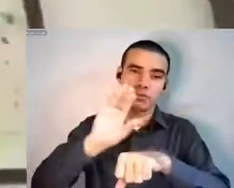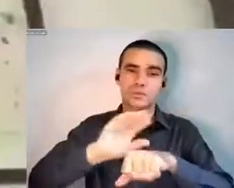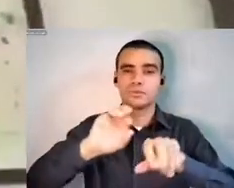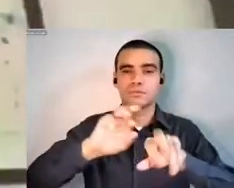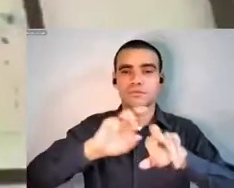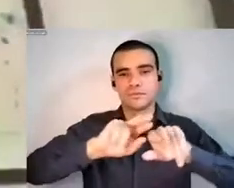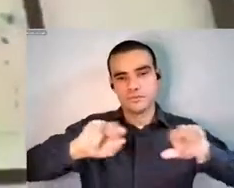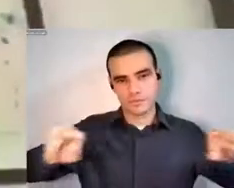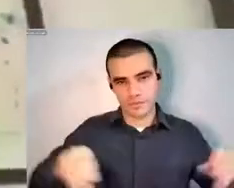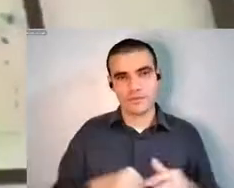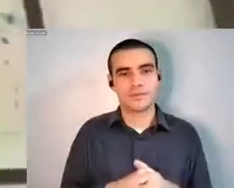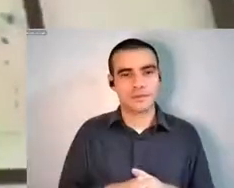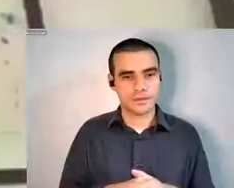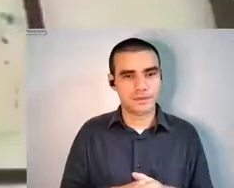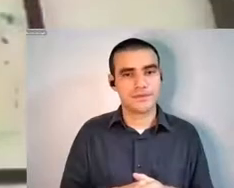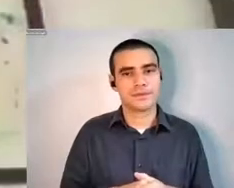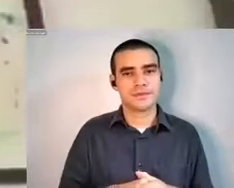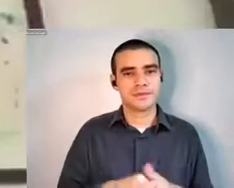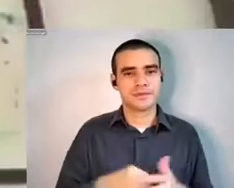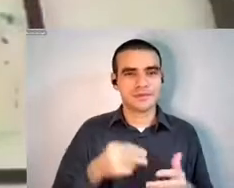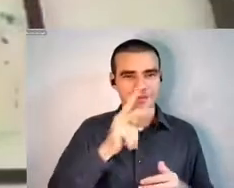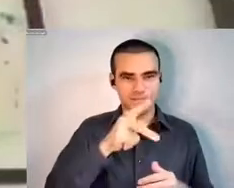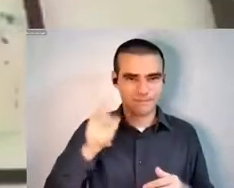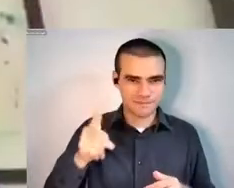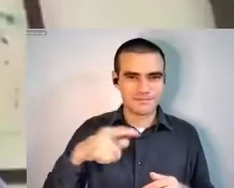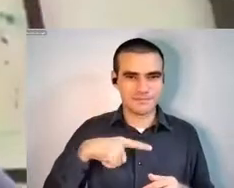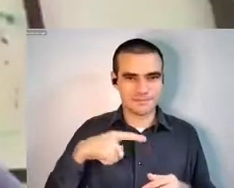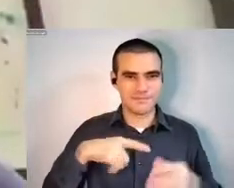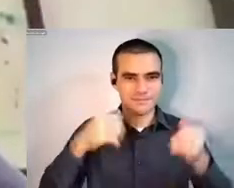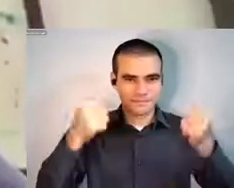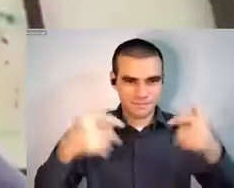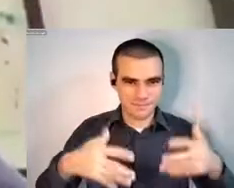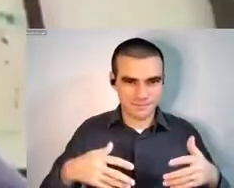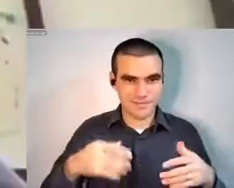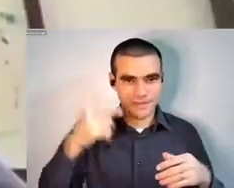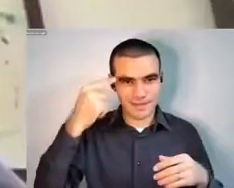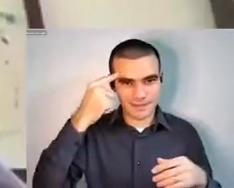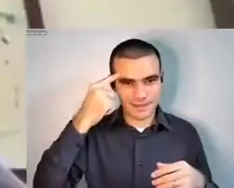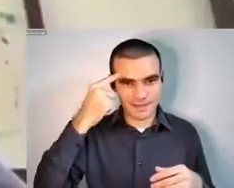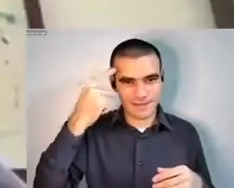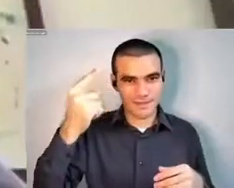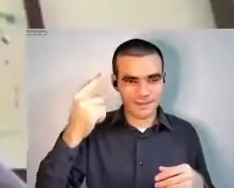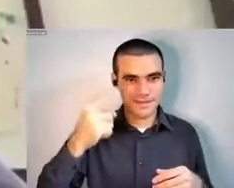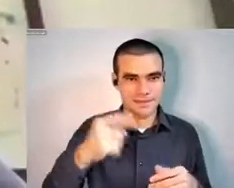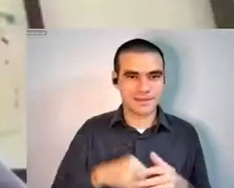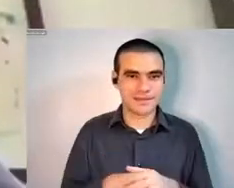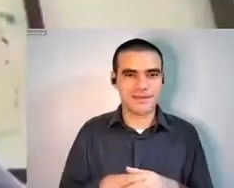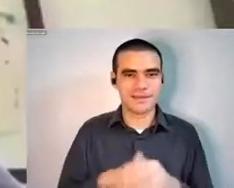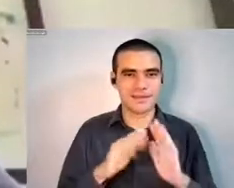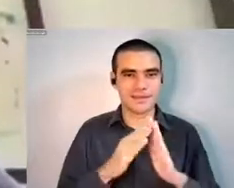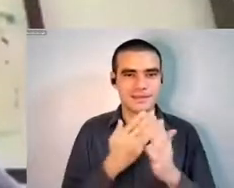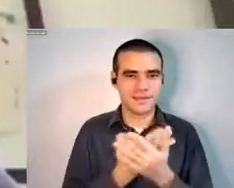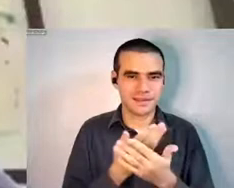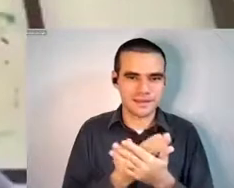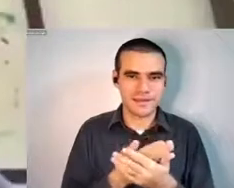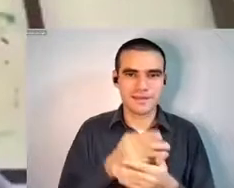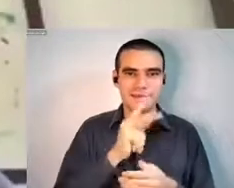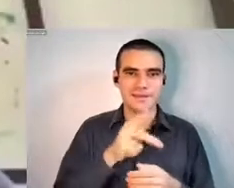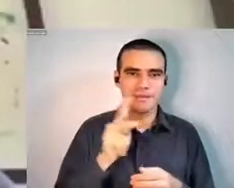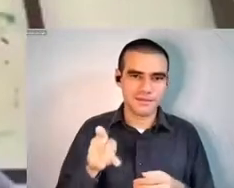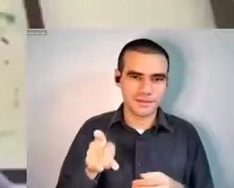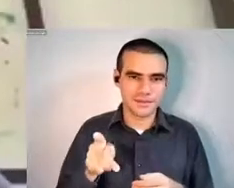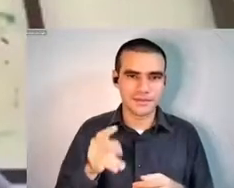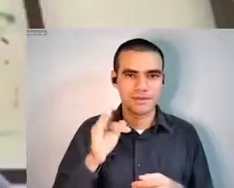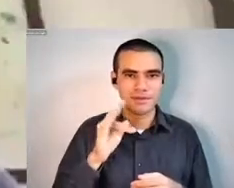courses. Professor Livia is going to, she's one of the mentor of the Forest Business School,